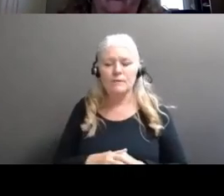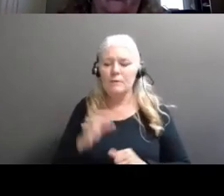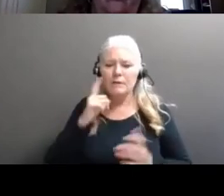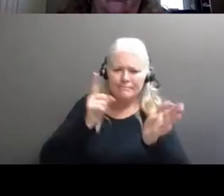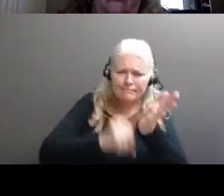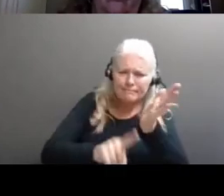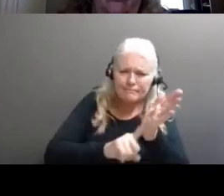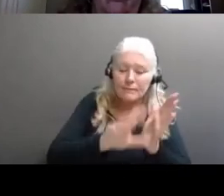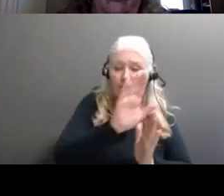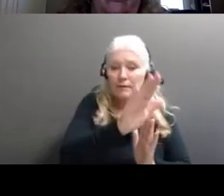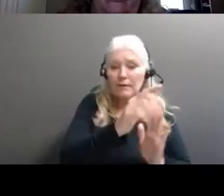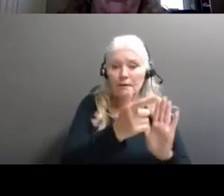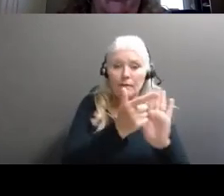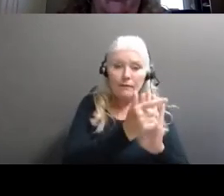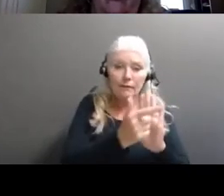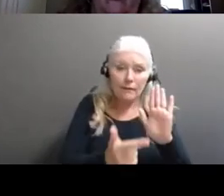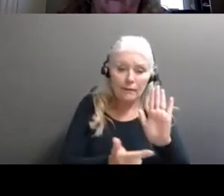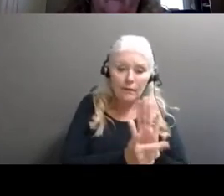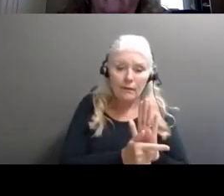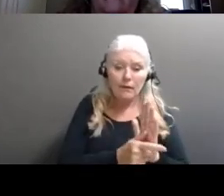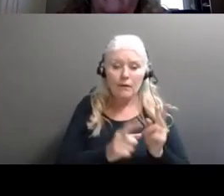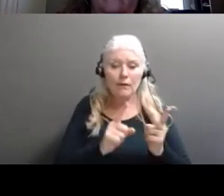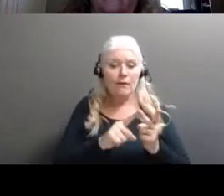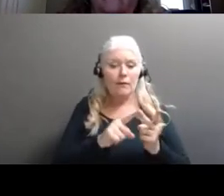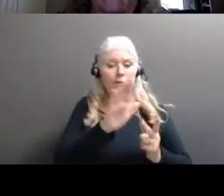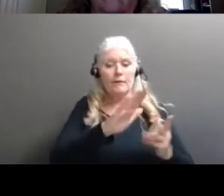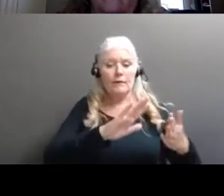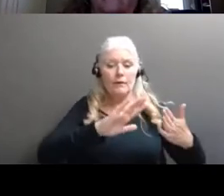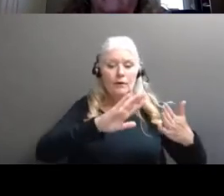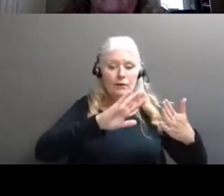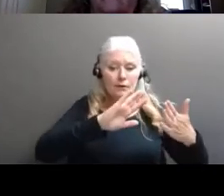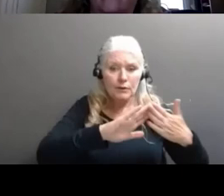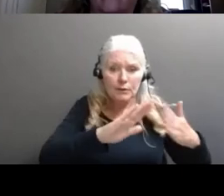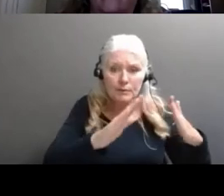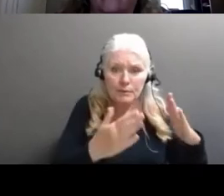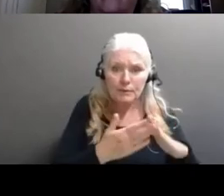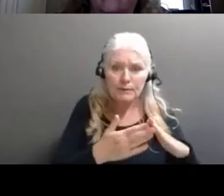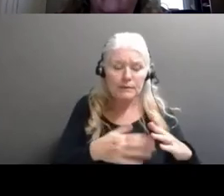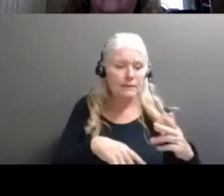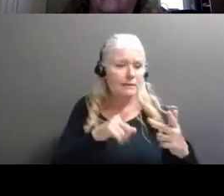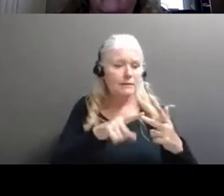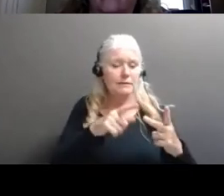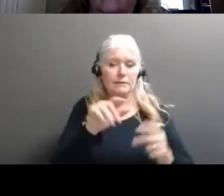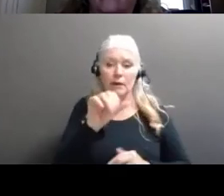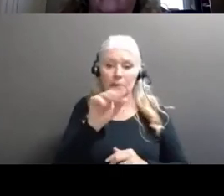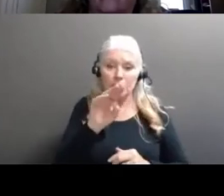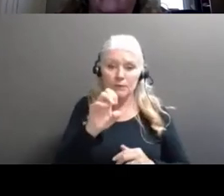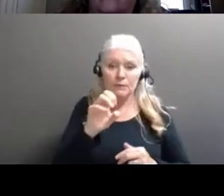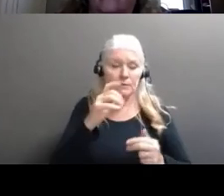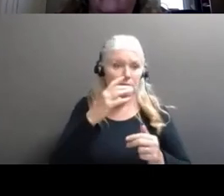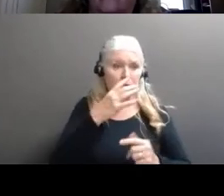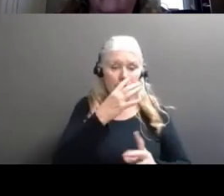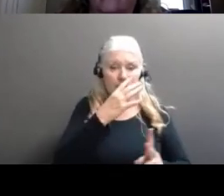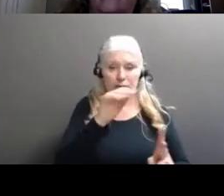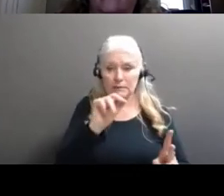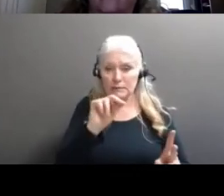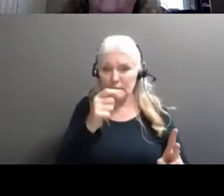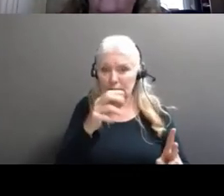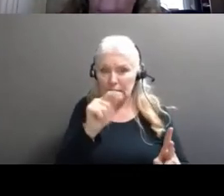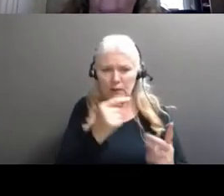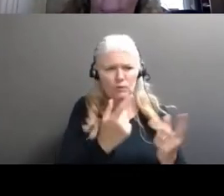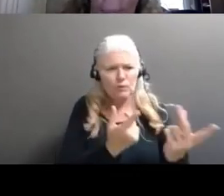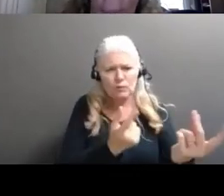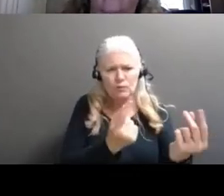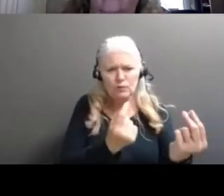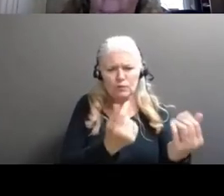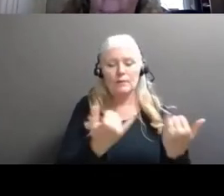their legislation and their communities of what they say and do about abuse and neglect. So we have a document now, I